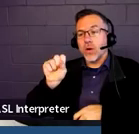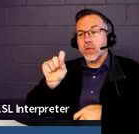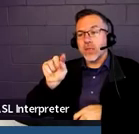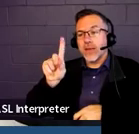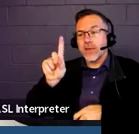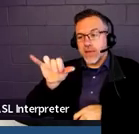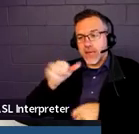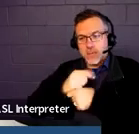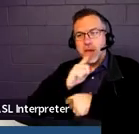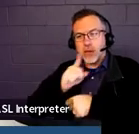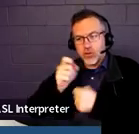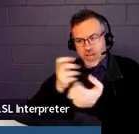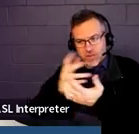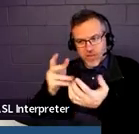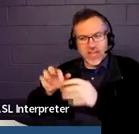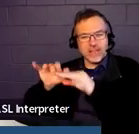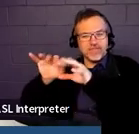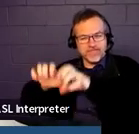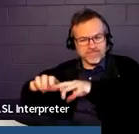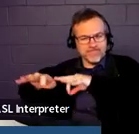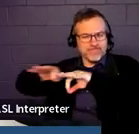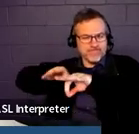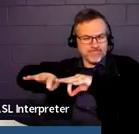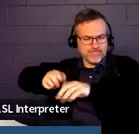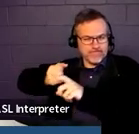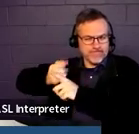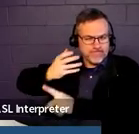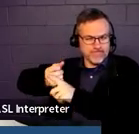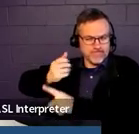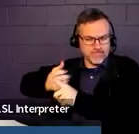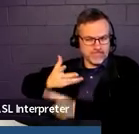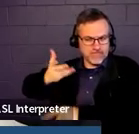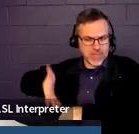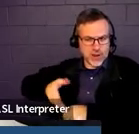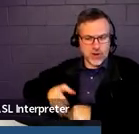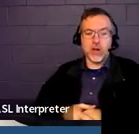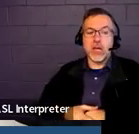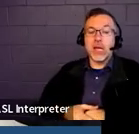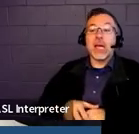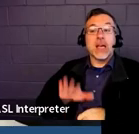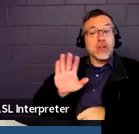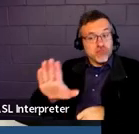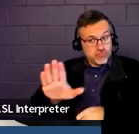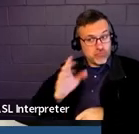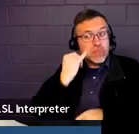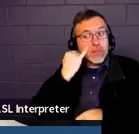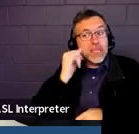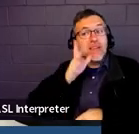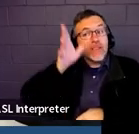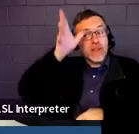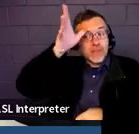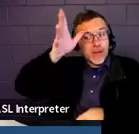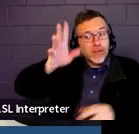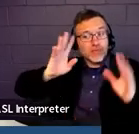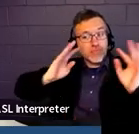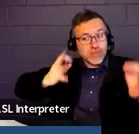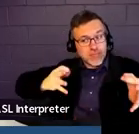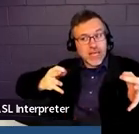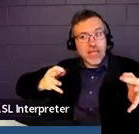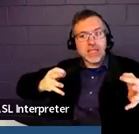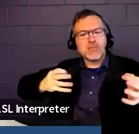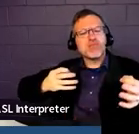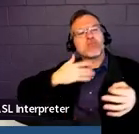there. Now, if the parent decides that they want the student to